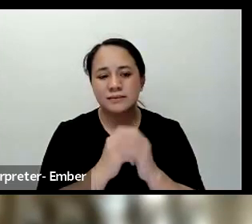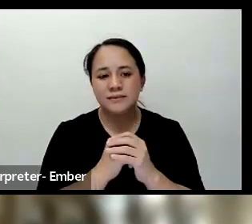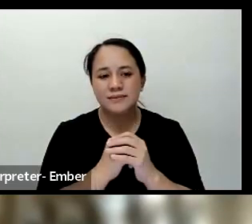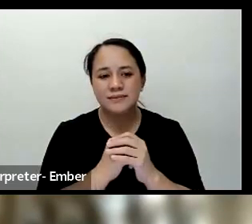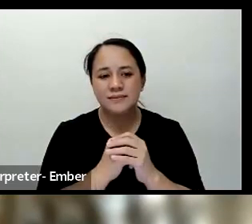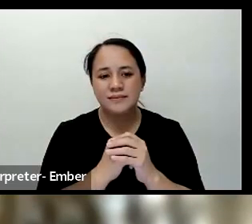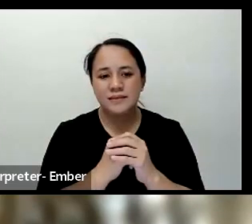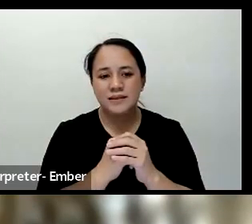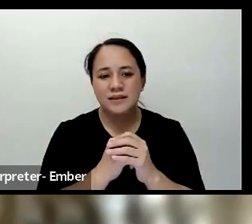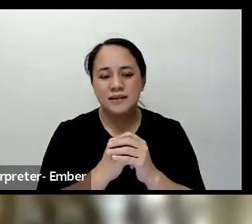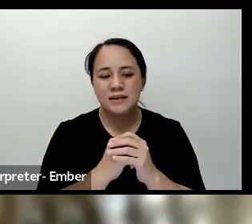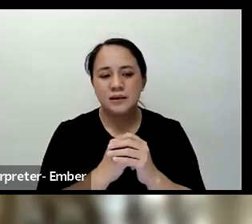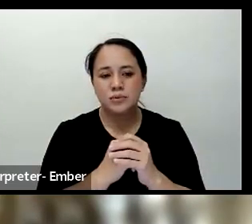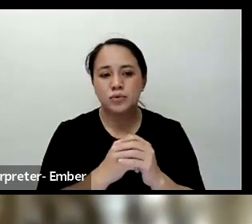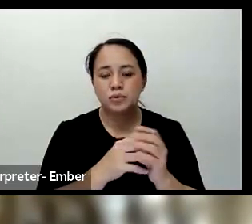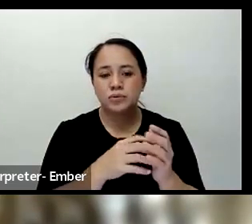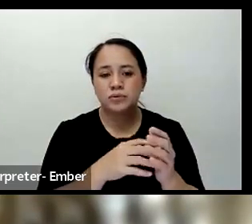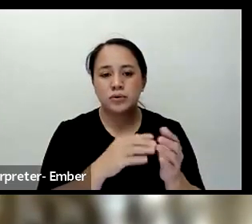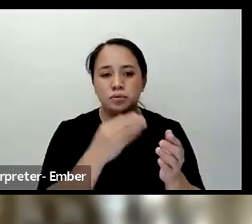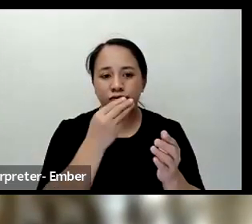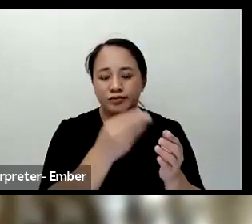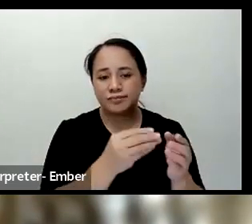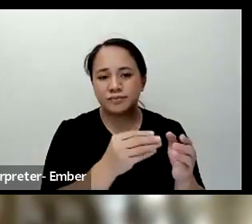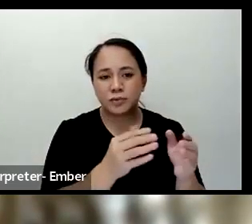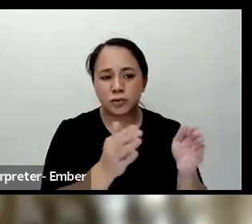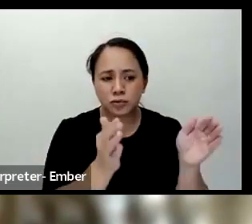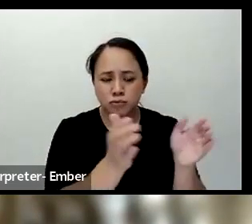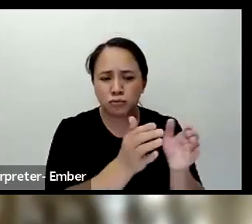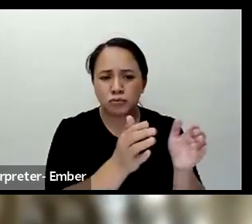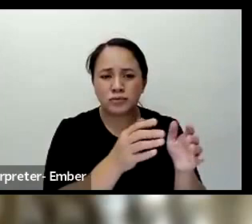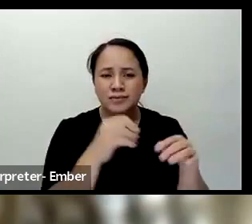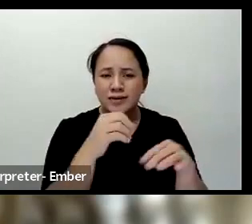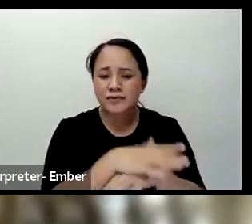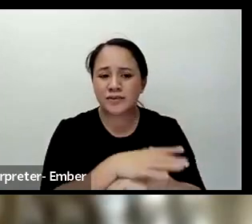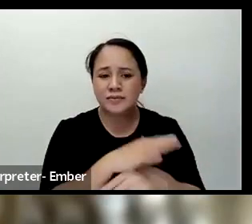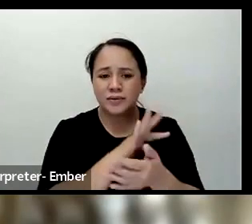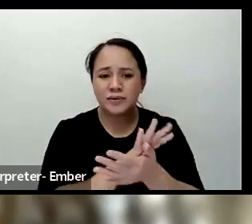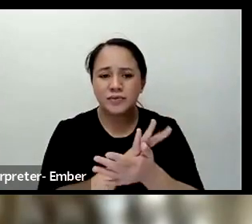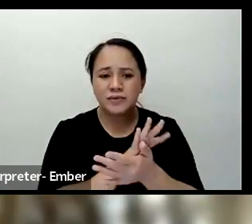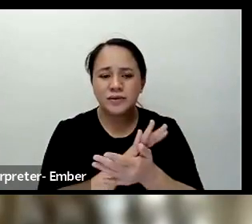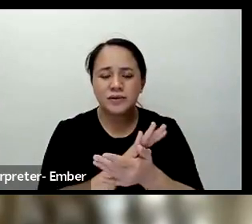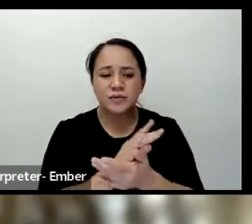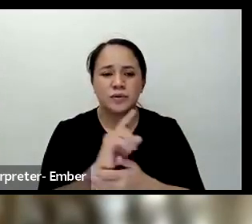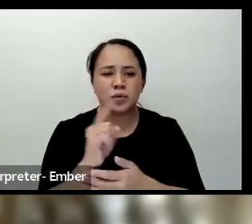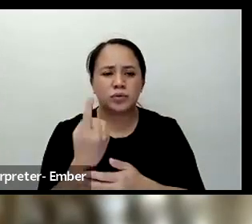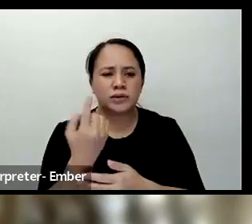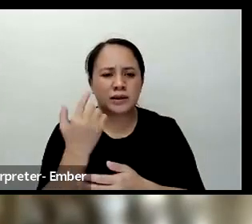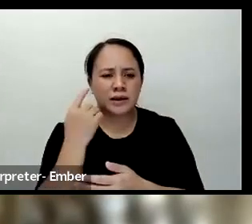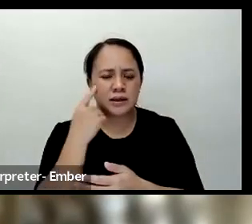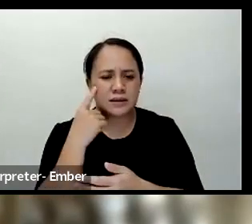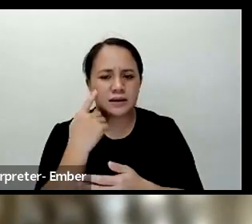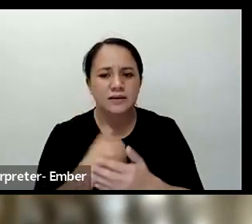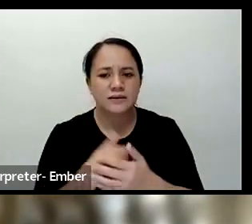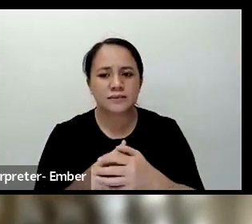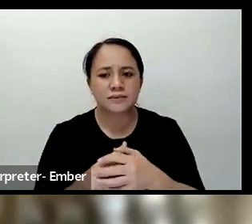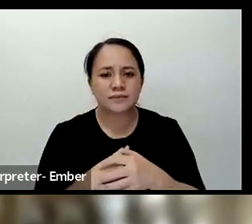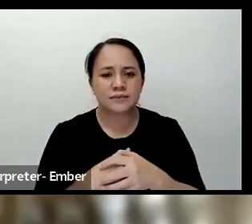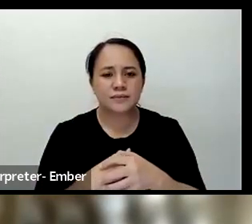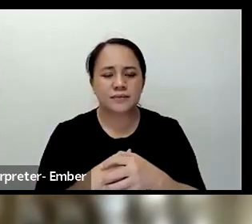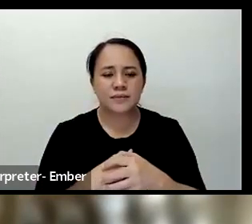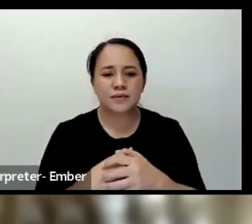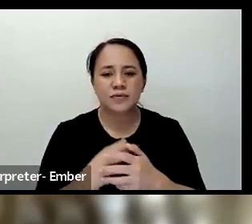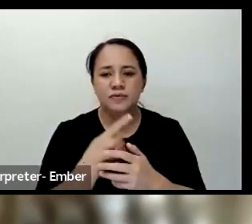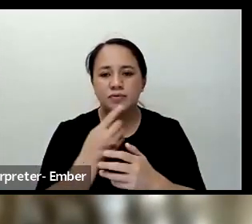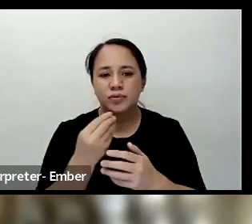they were the least affected. BARM was least affected by COVID with only, I think, a few